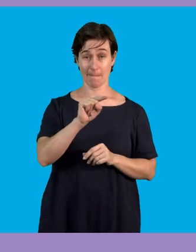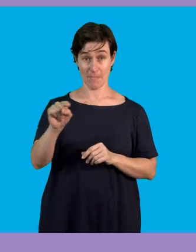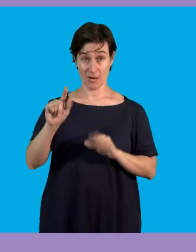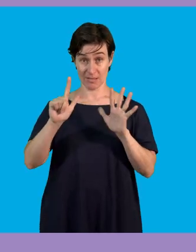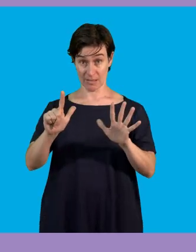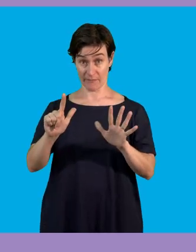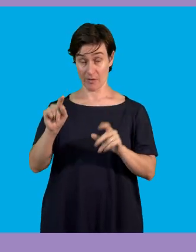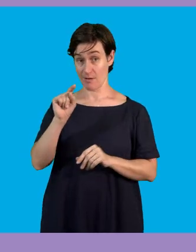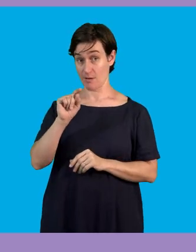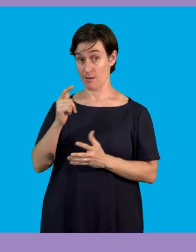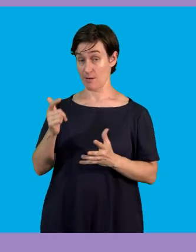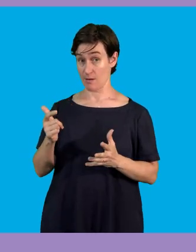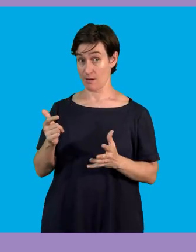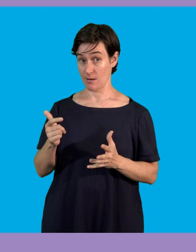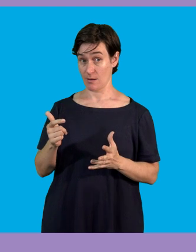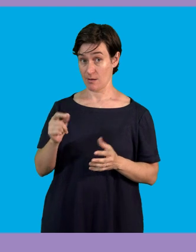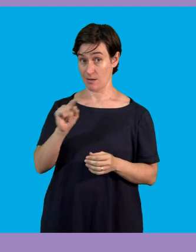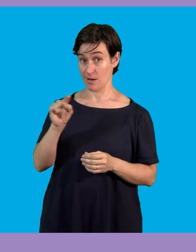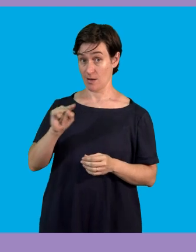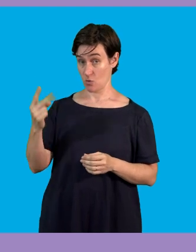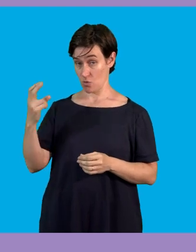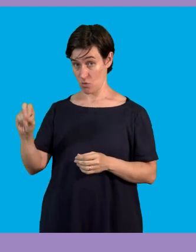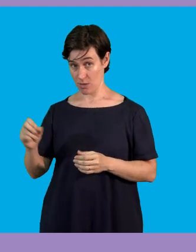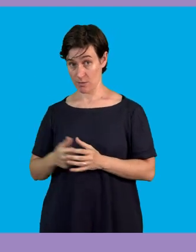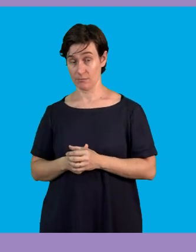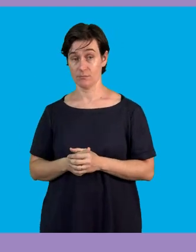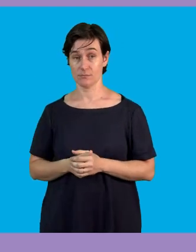9x minus 7, the